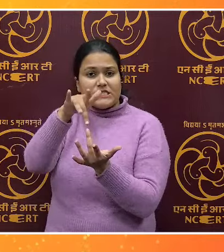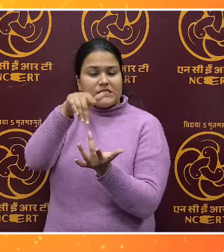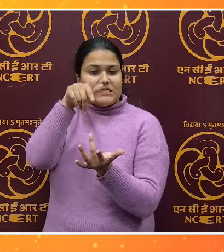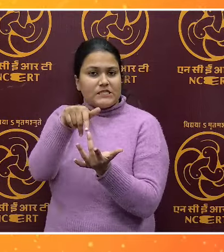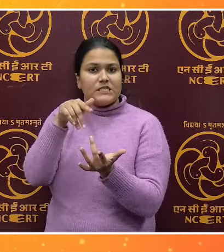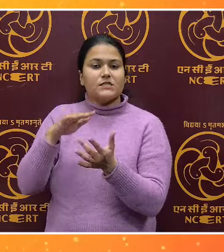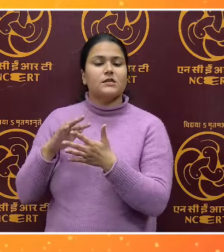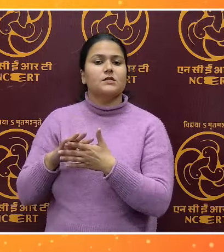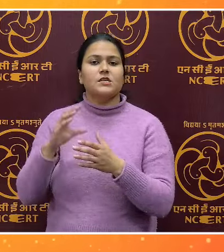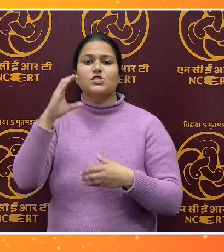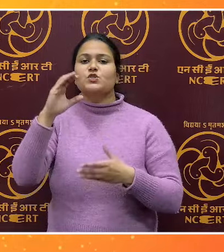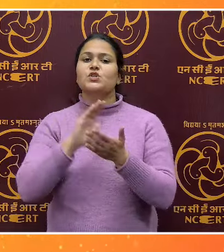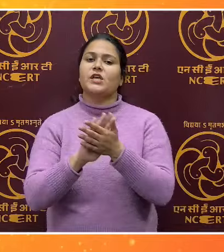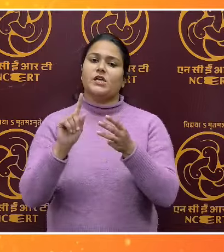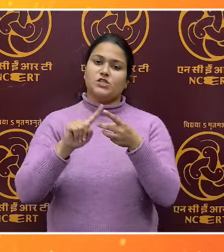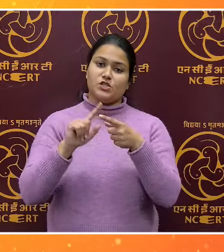ligands.